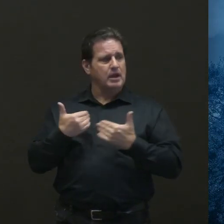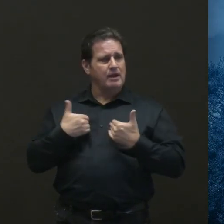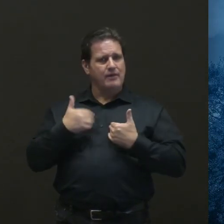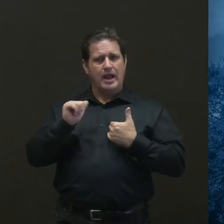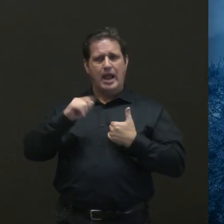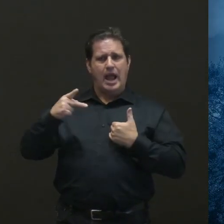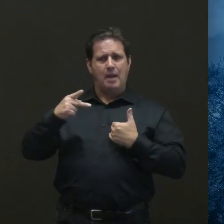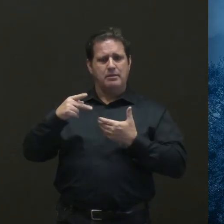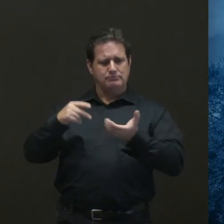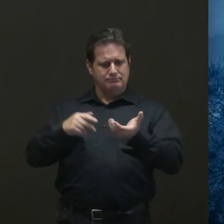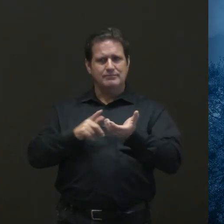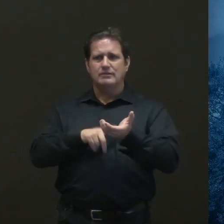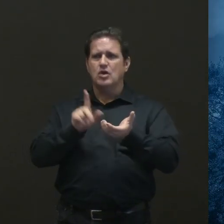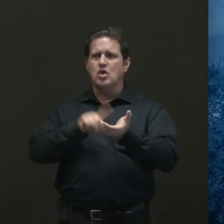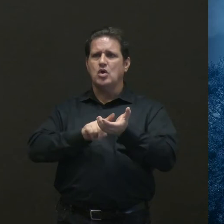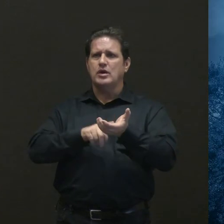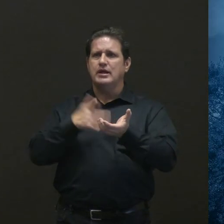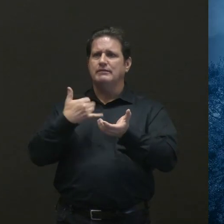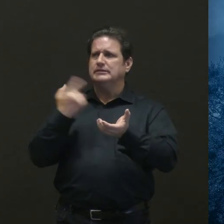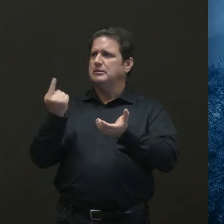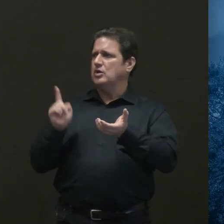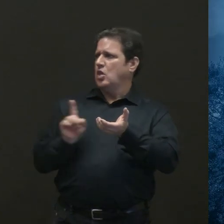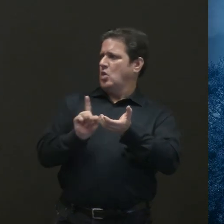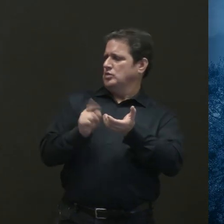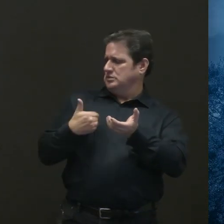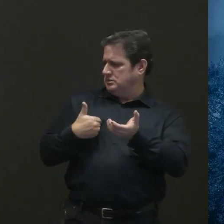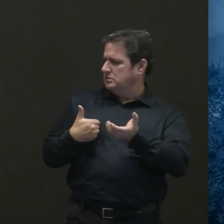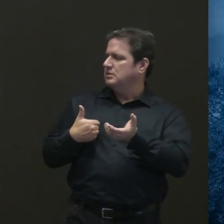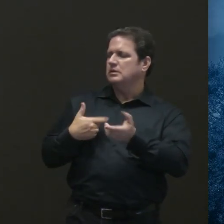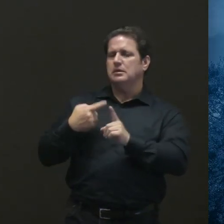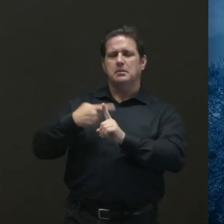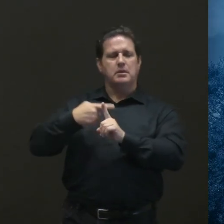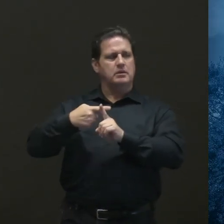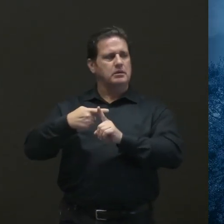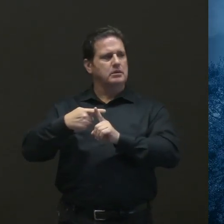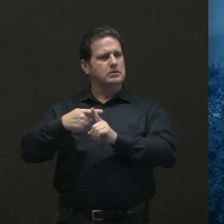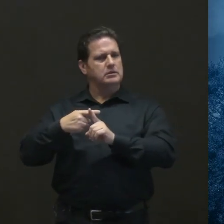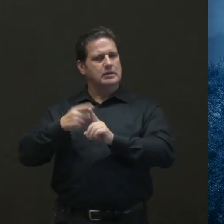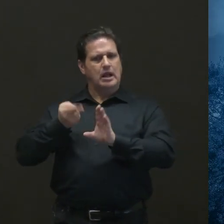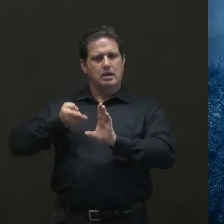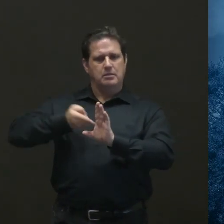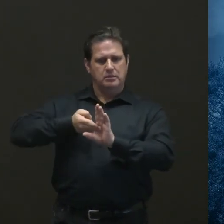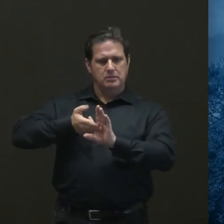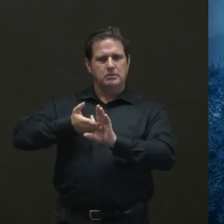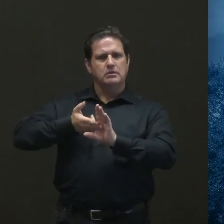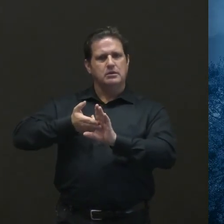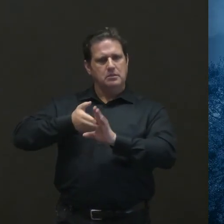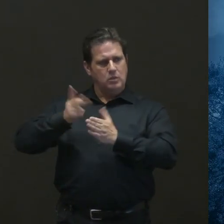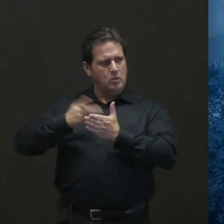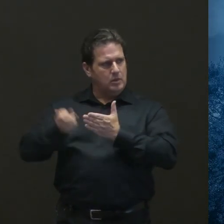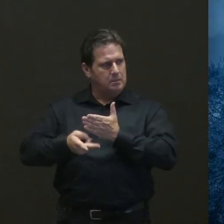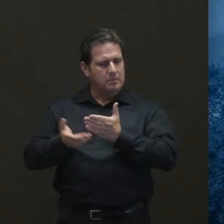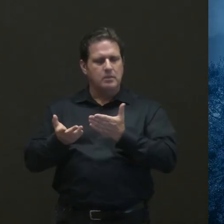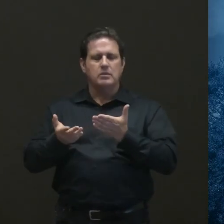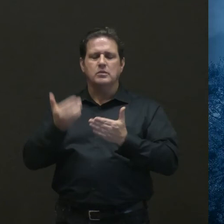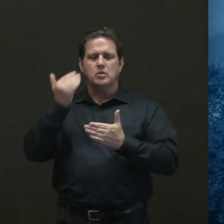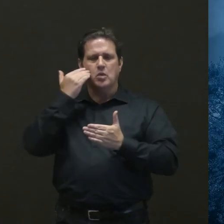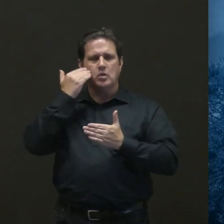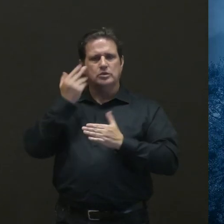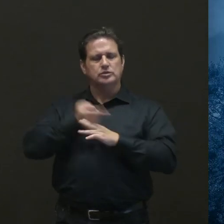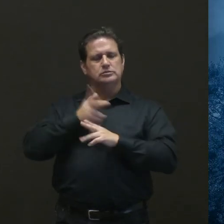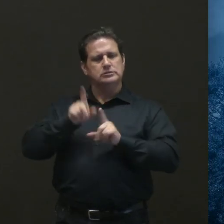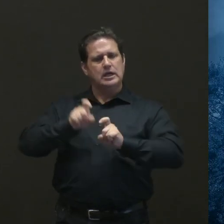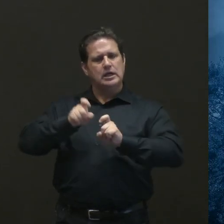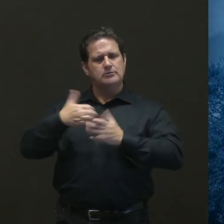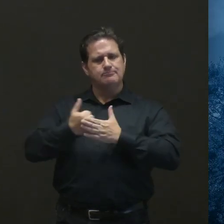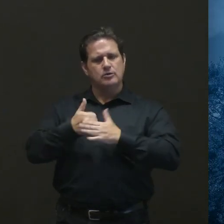to be alerted if you've come in contact with somebody who's tested positive, who has participated in the program, and so you'll know whether you should get